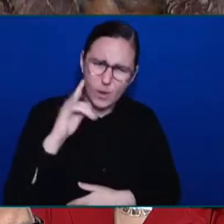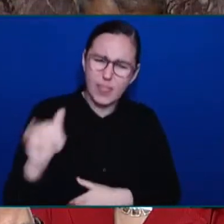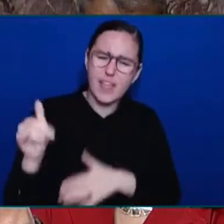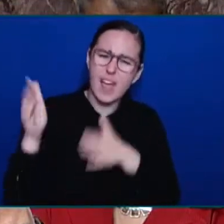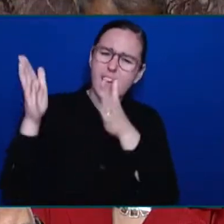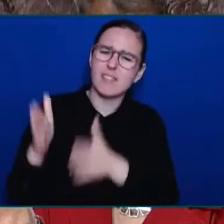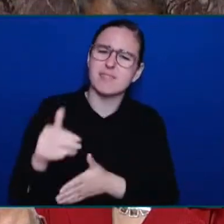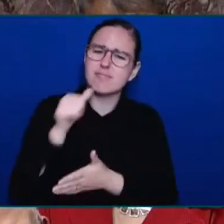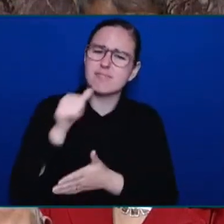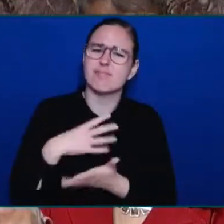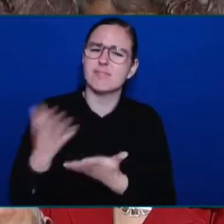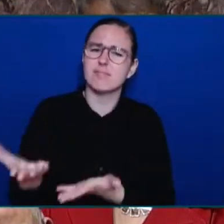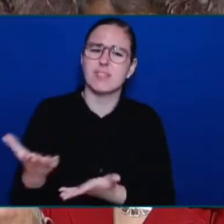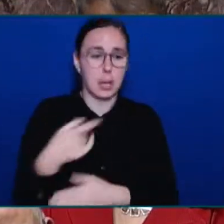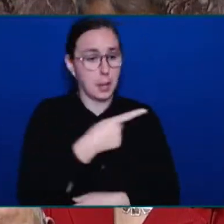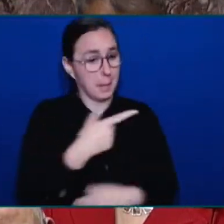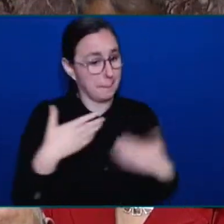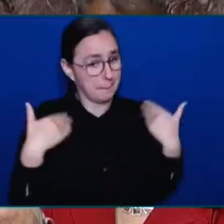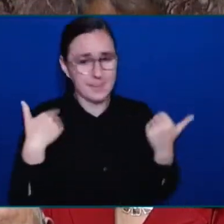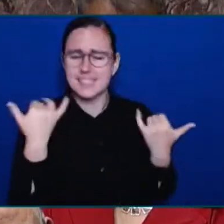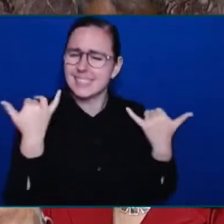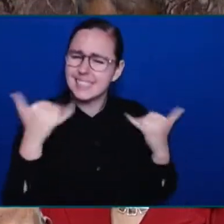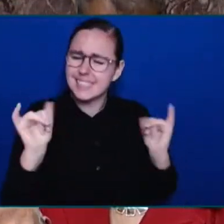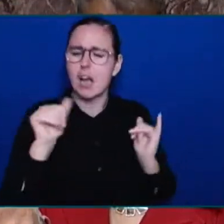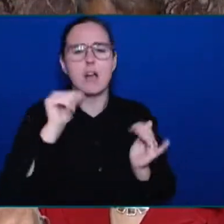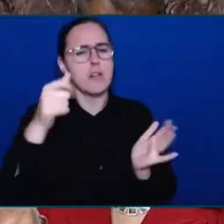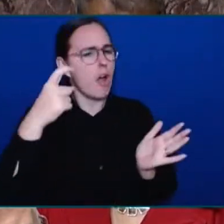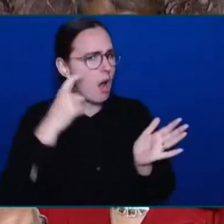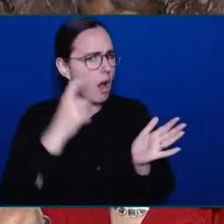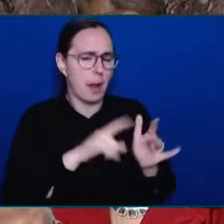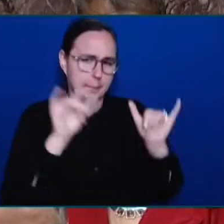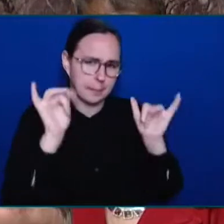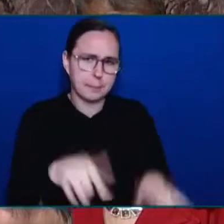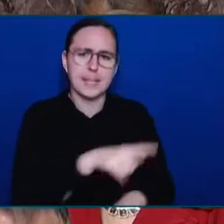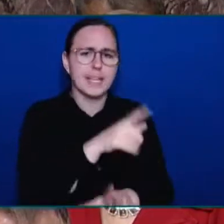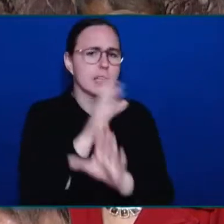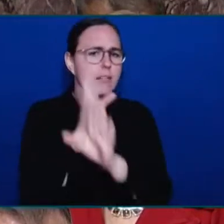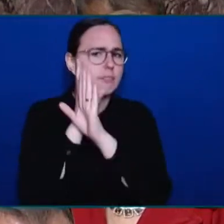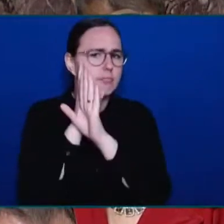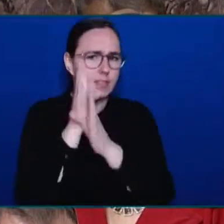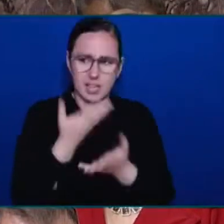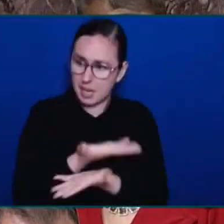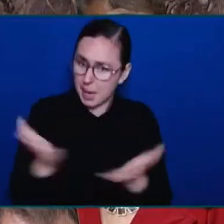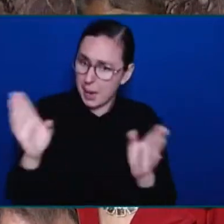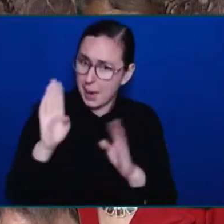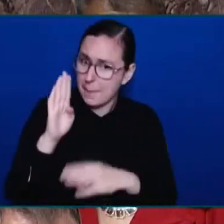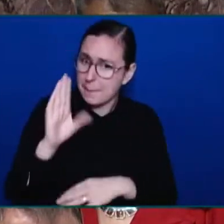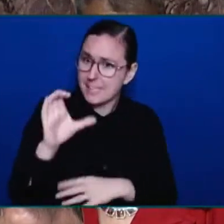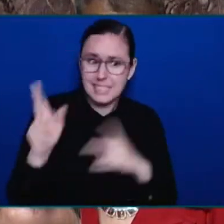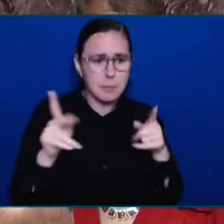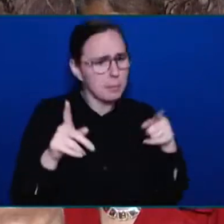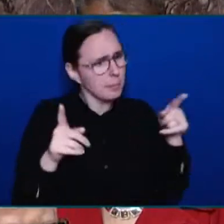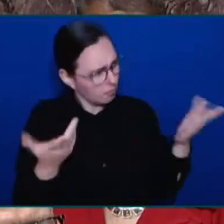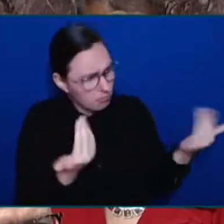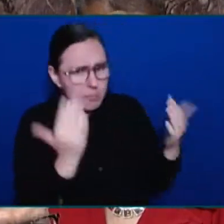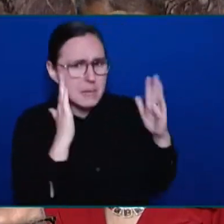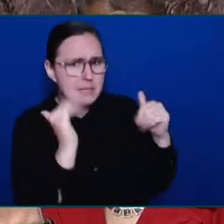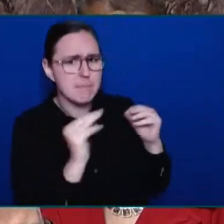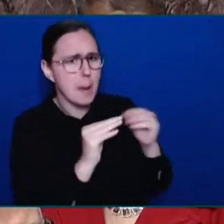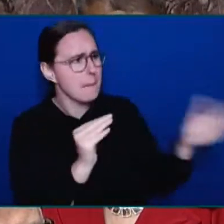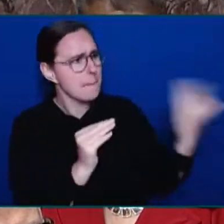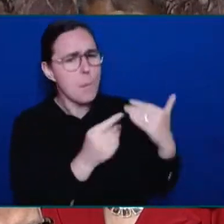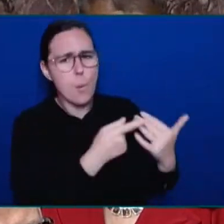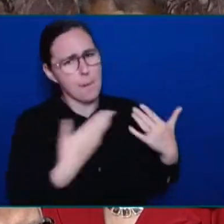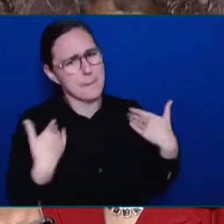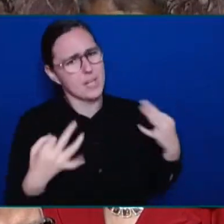Columbians expect better from their Minister of Health. They expect him to acknowledge a system that is going to